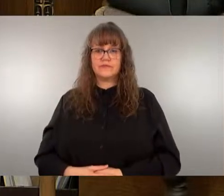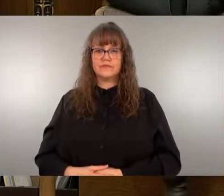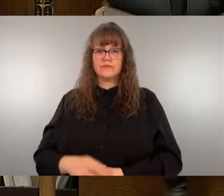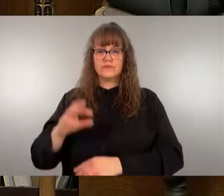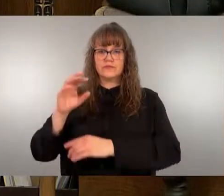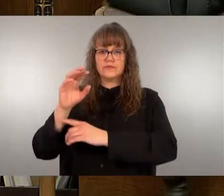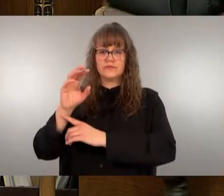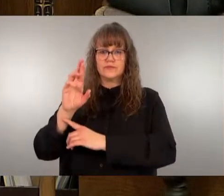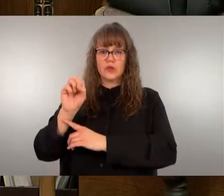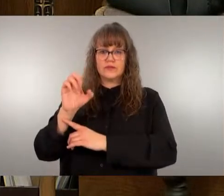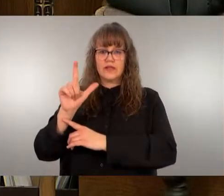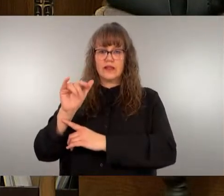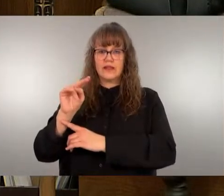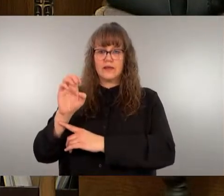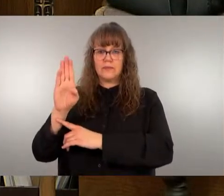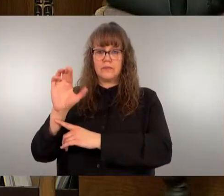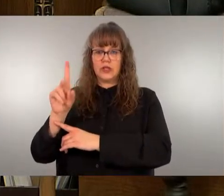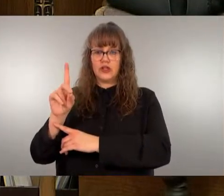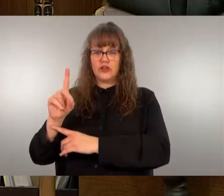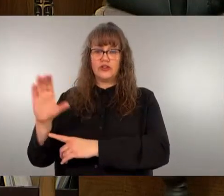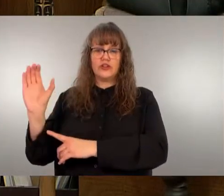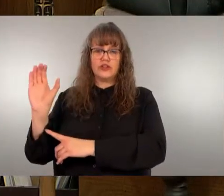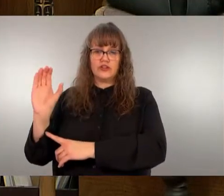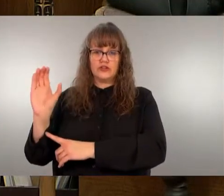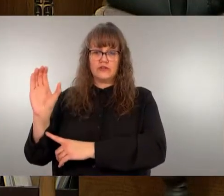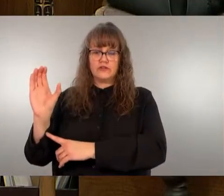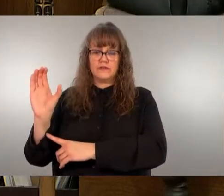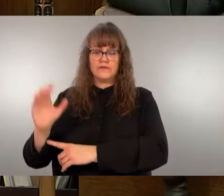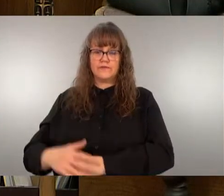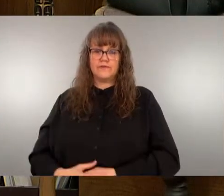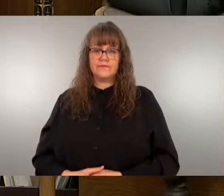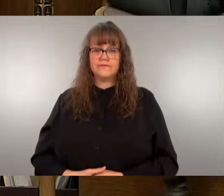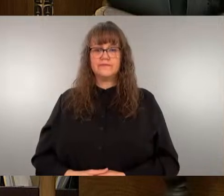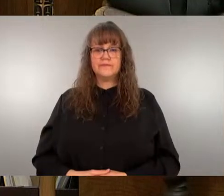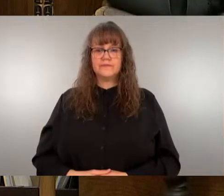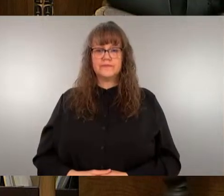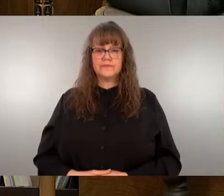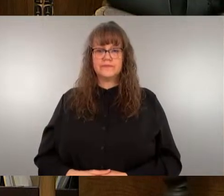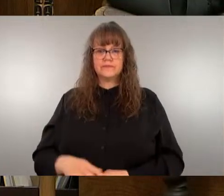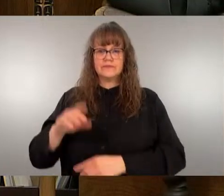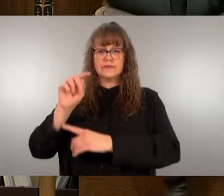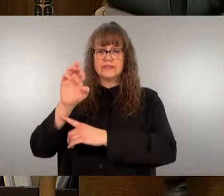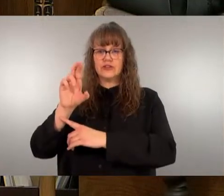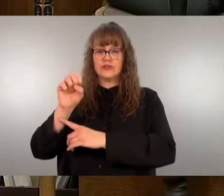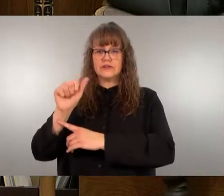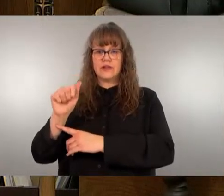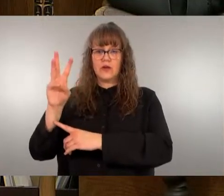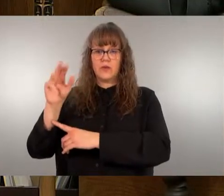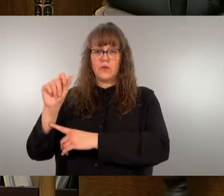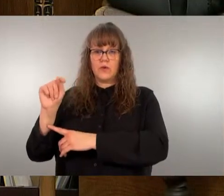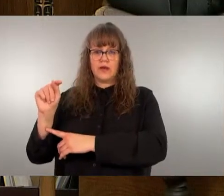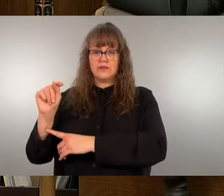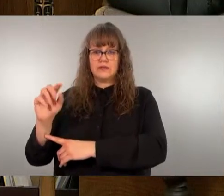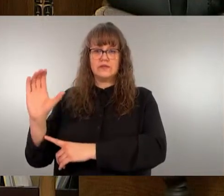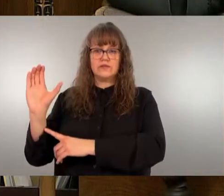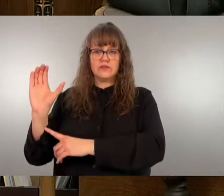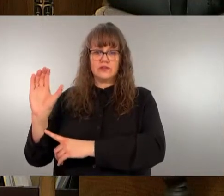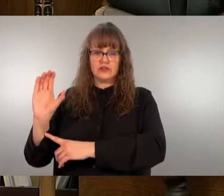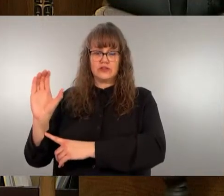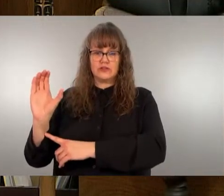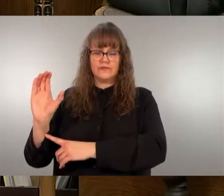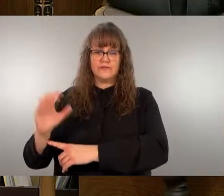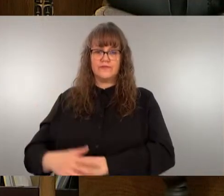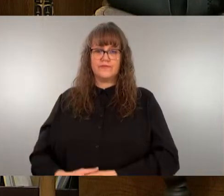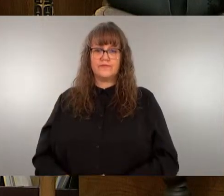of BC. Richmond Bridgeport, Teresa Watt, Conservative Party of BC. Richmond Centre, An